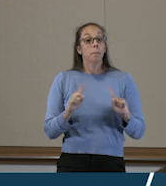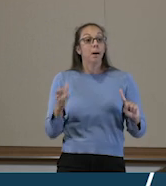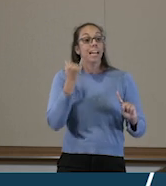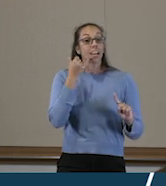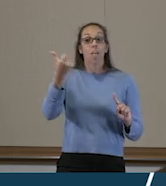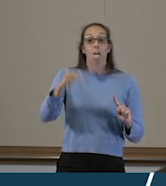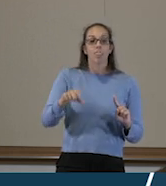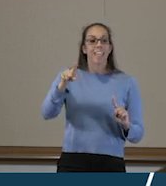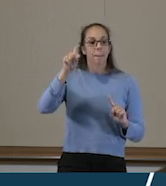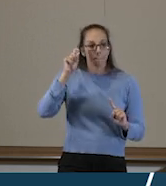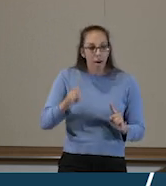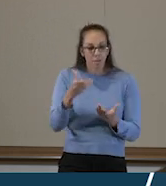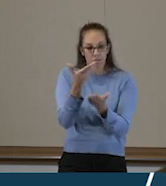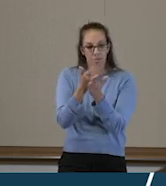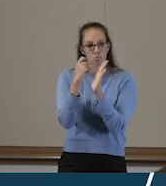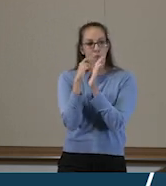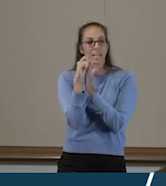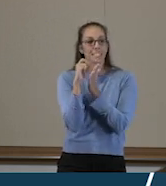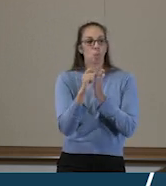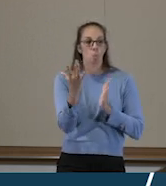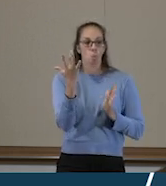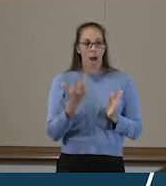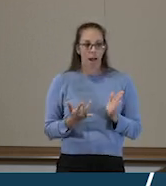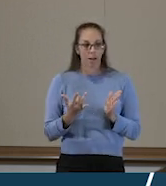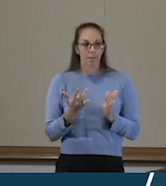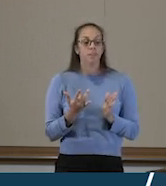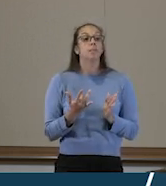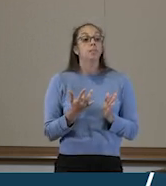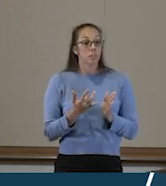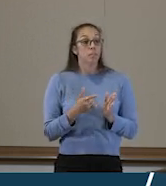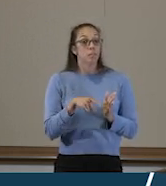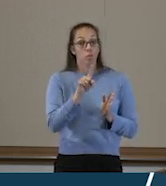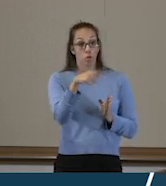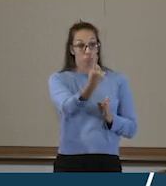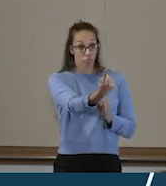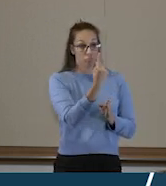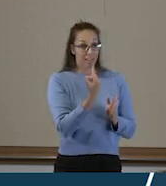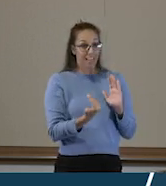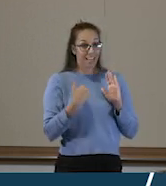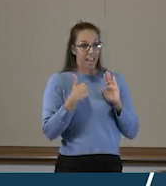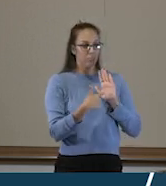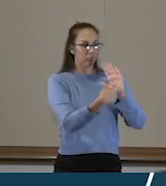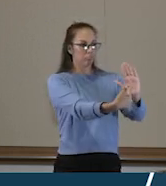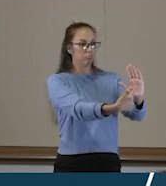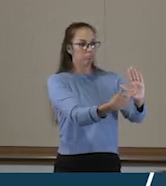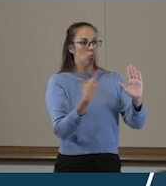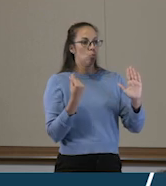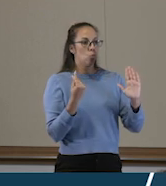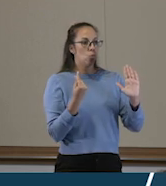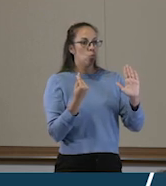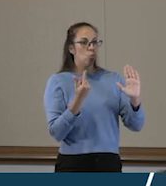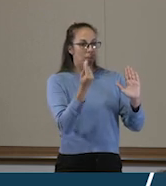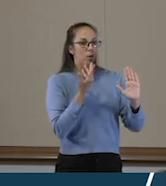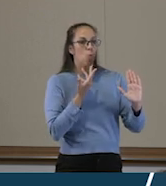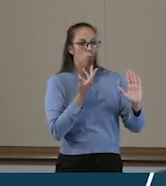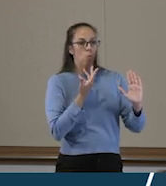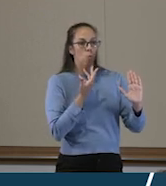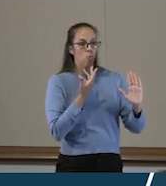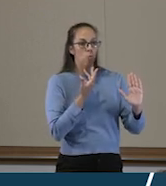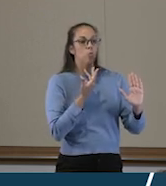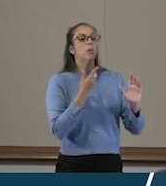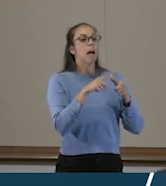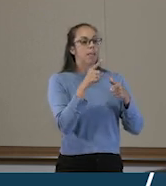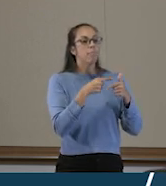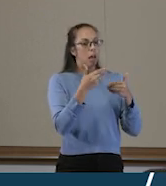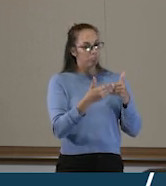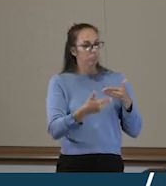writing, and then you come back to me and we say, okay, well, how do we get, like, what do we do, right? And so where do we go from